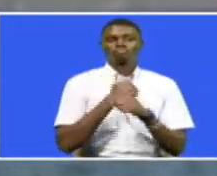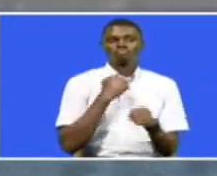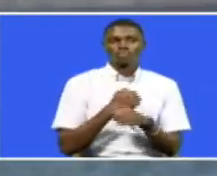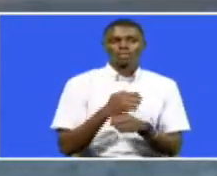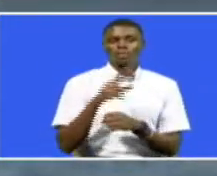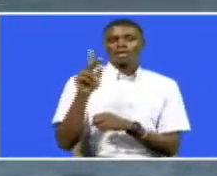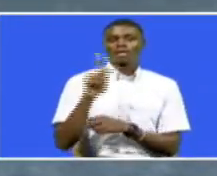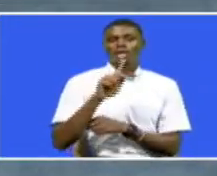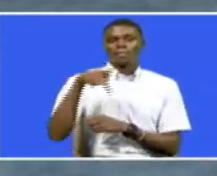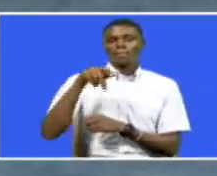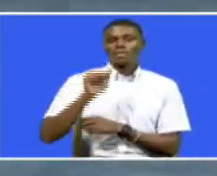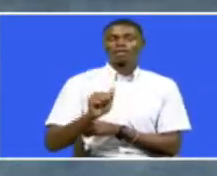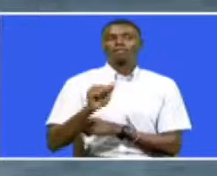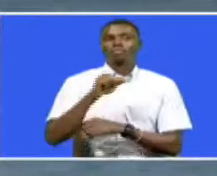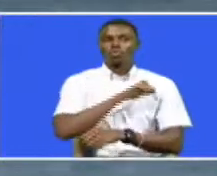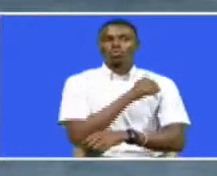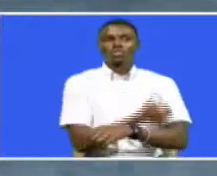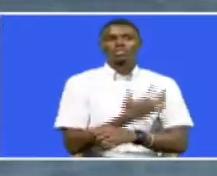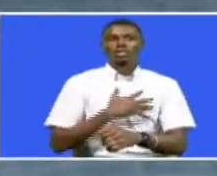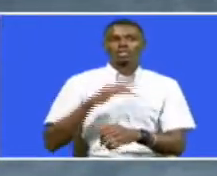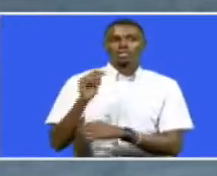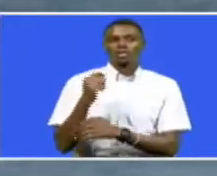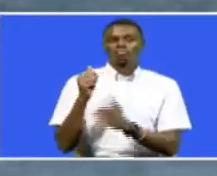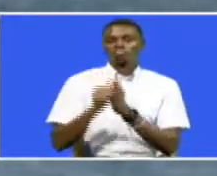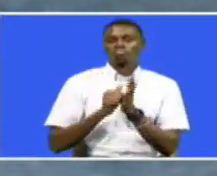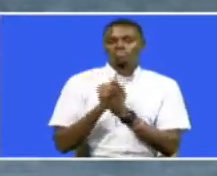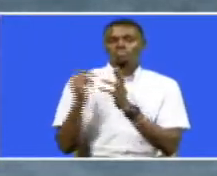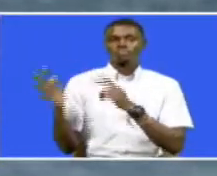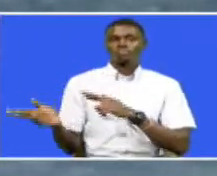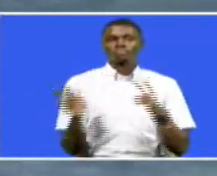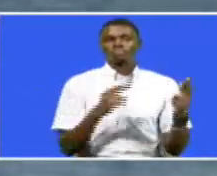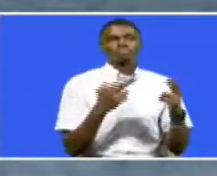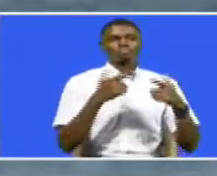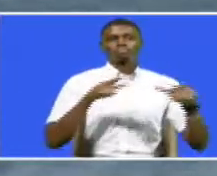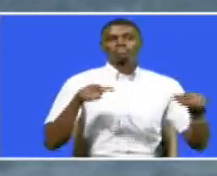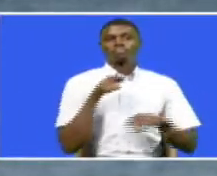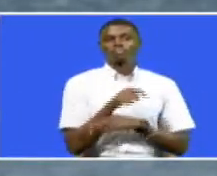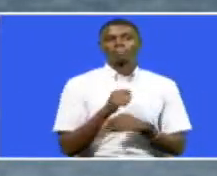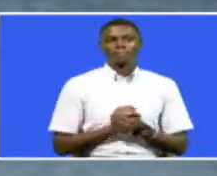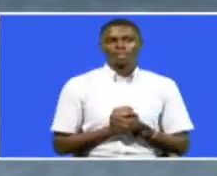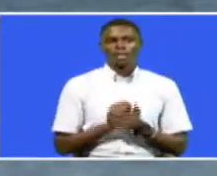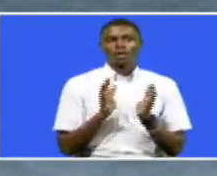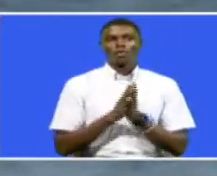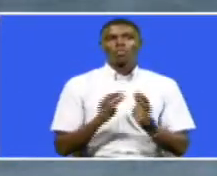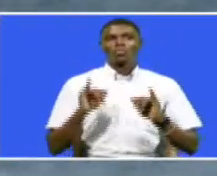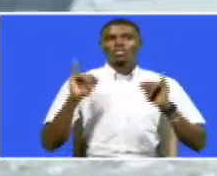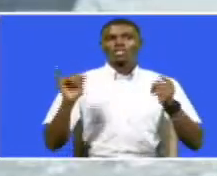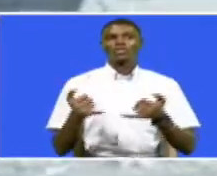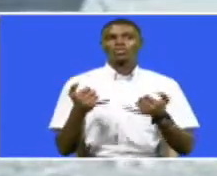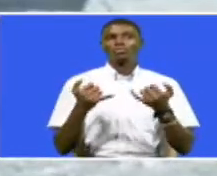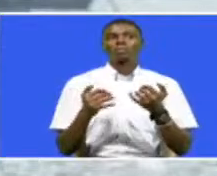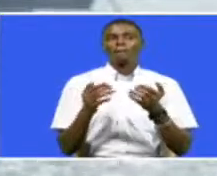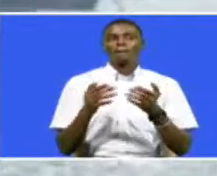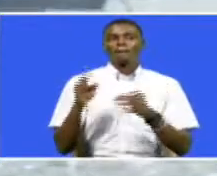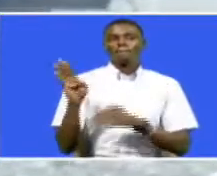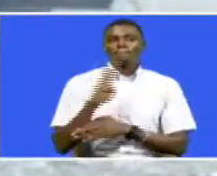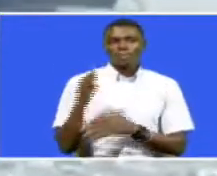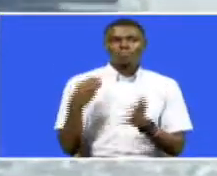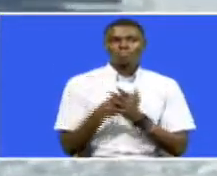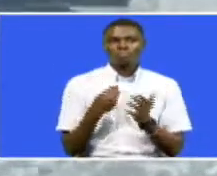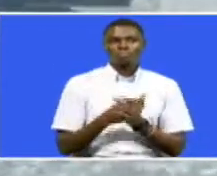by the Kenya Ports Authority and the Kenya Railways to revamp the rundown piers. With the newly refurbished multi-billion